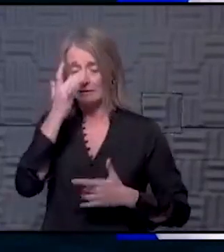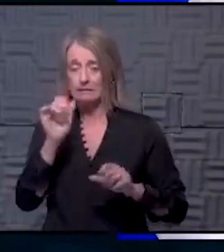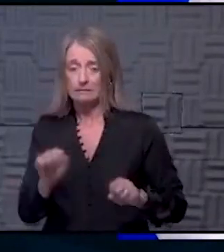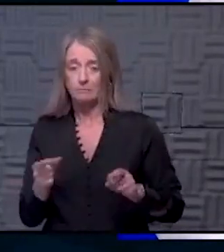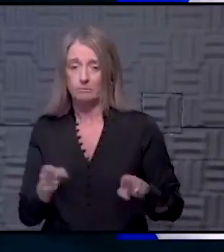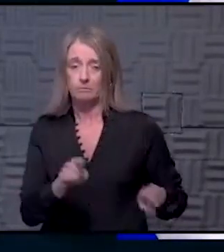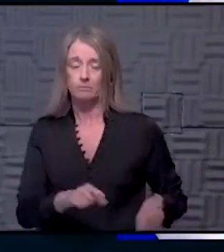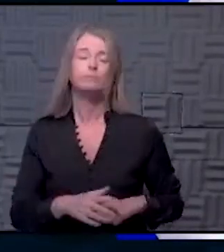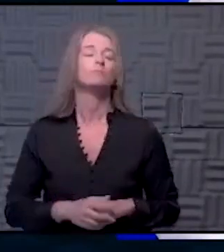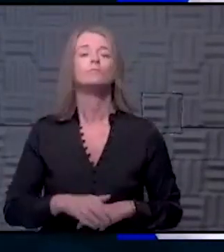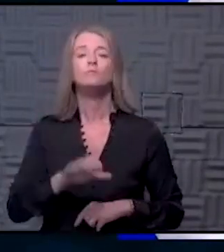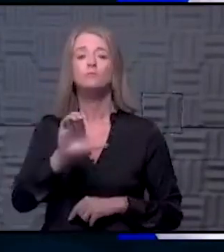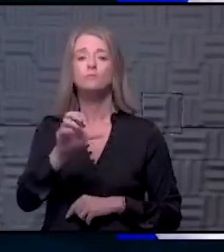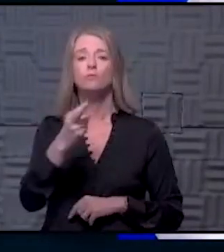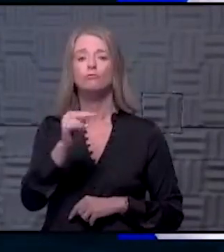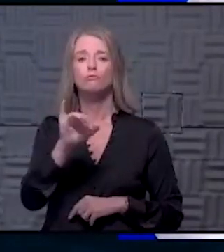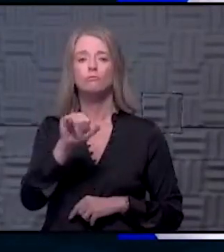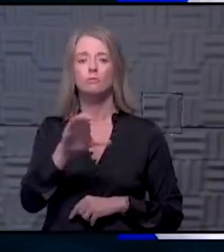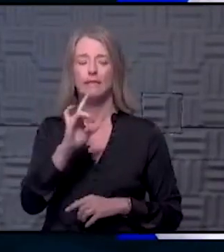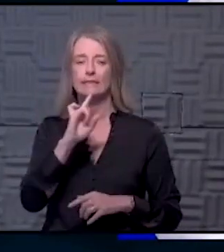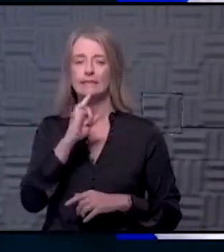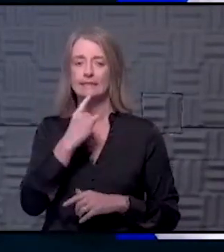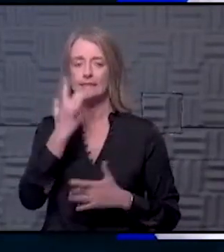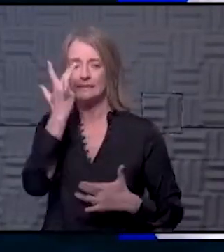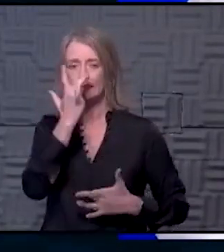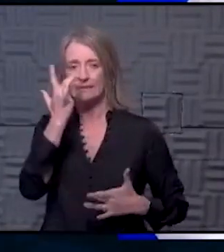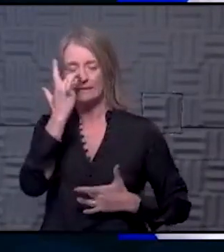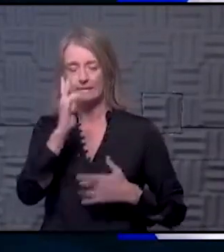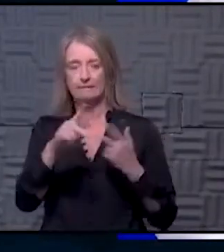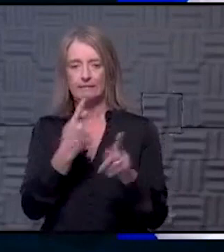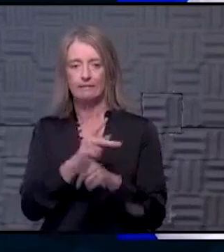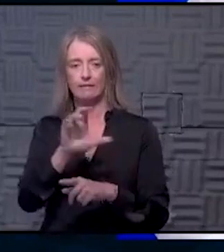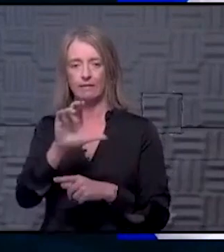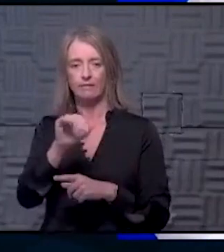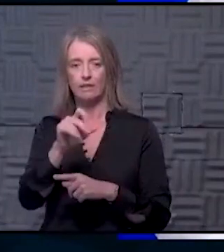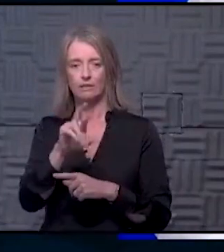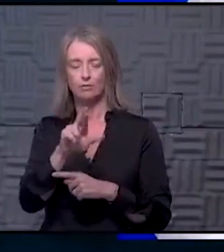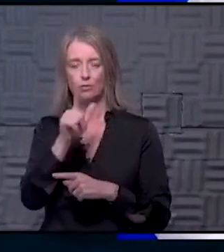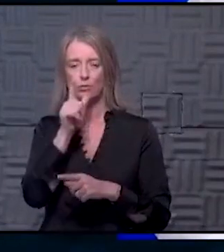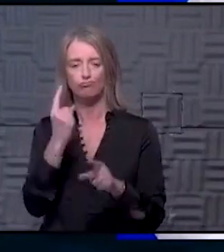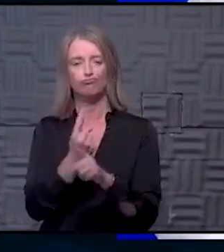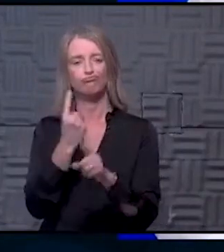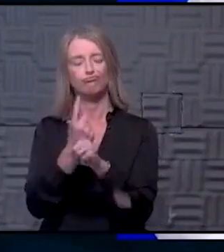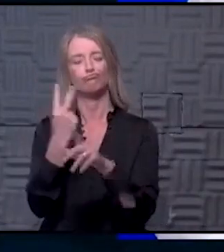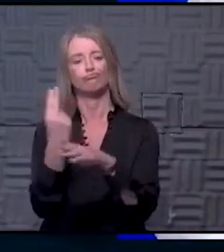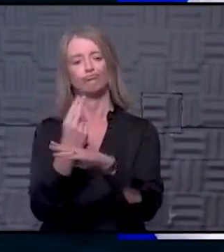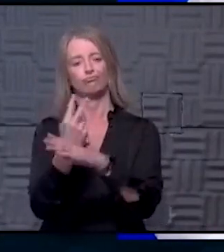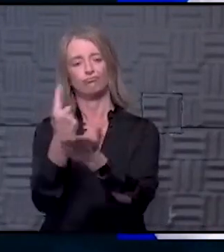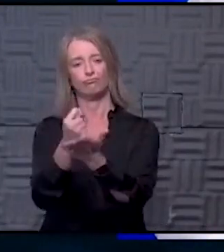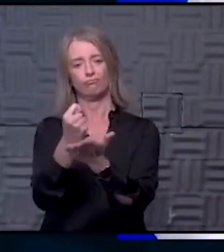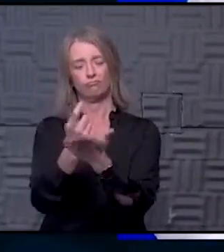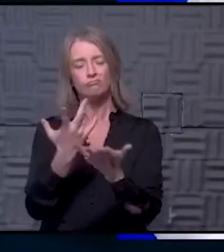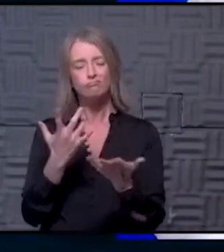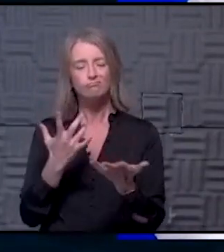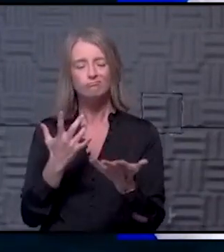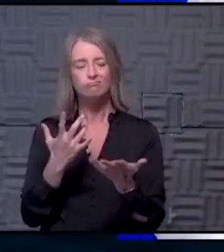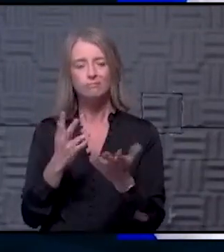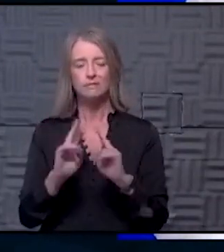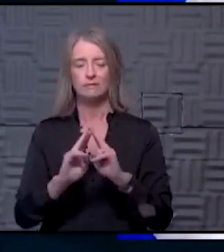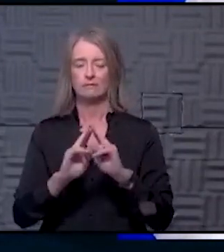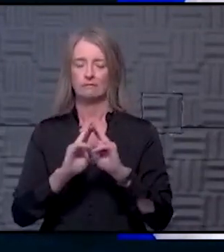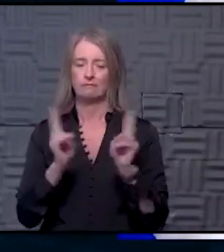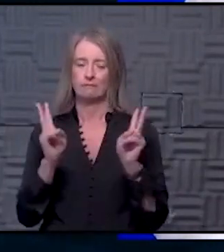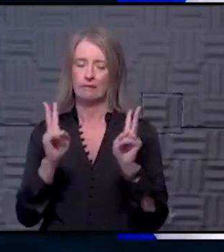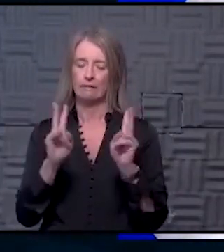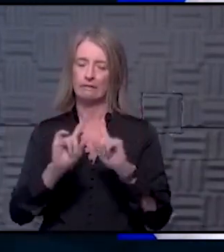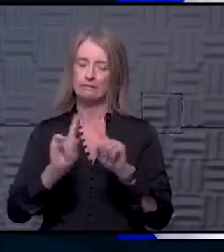a chronic disease form of cancer, as you mentioned, right, for patients who are regularly on treatment, something like this has a very different